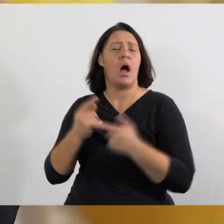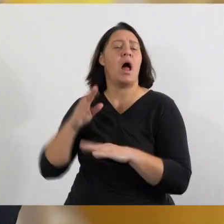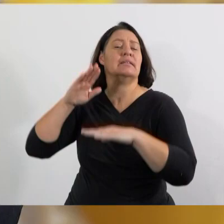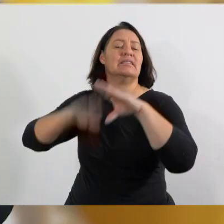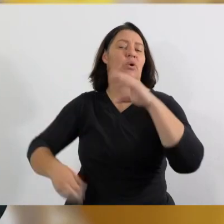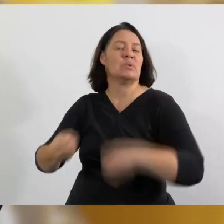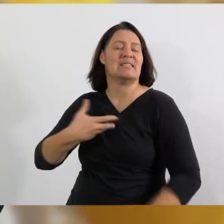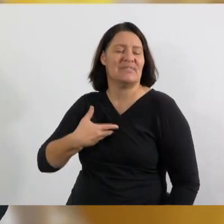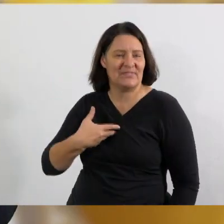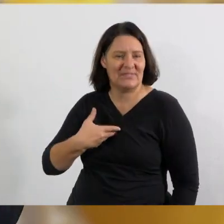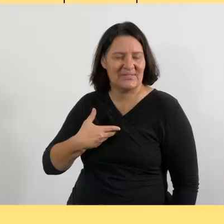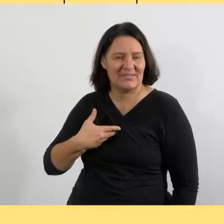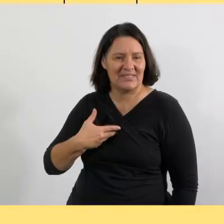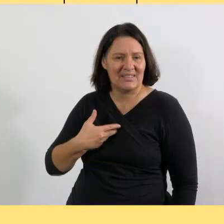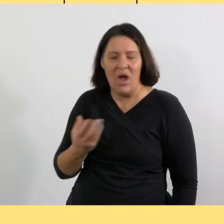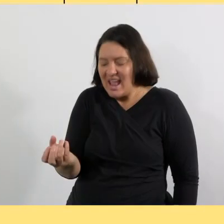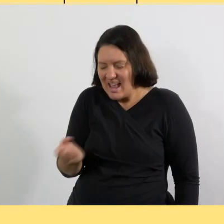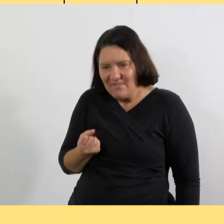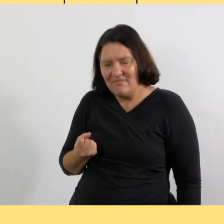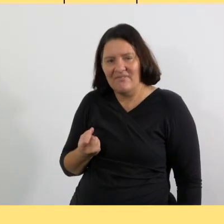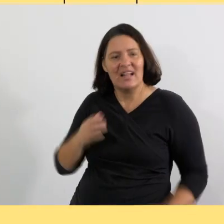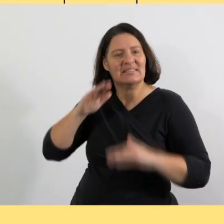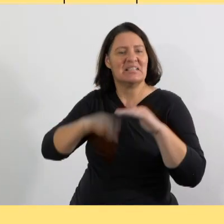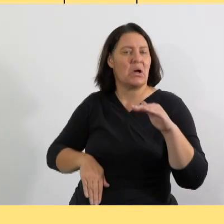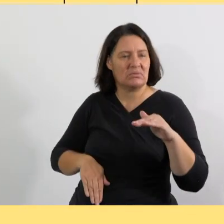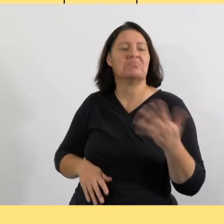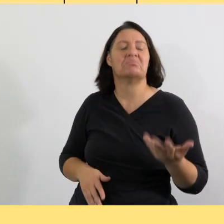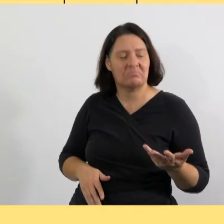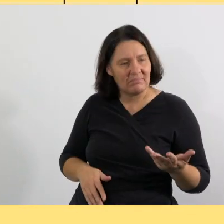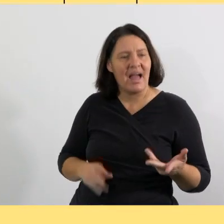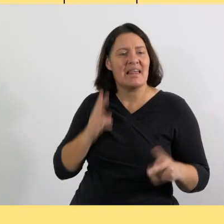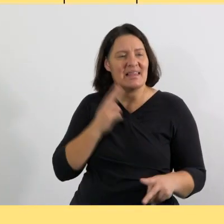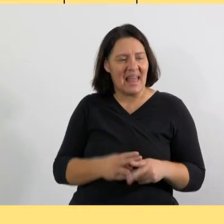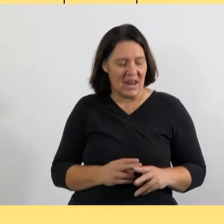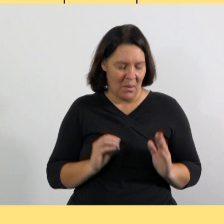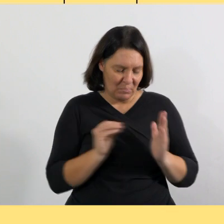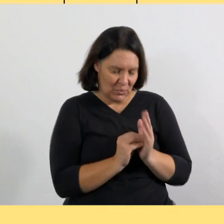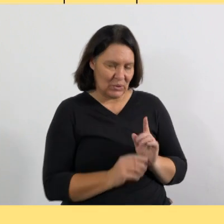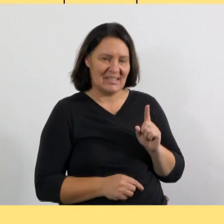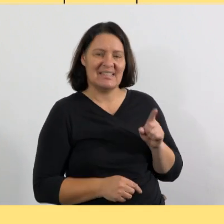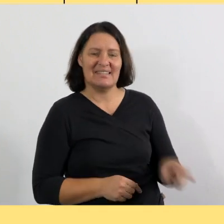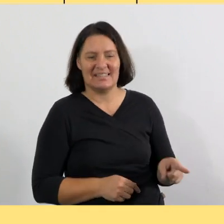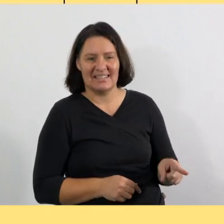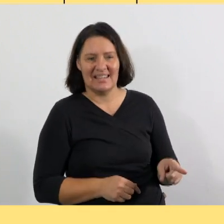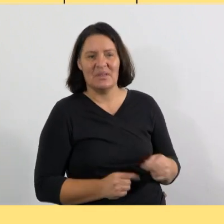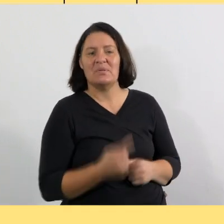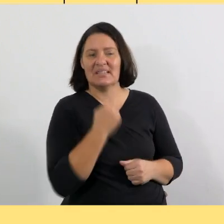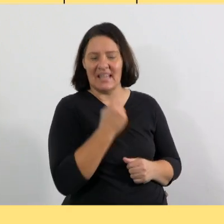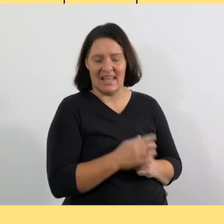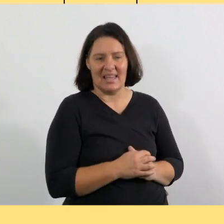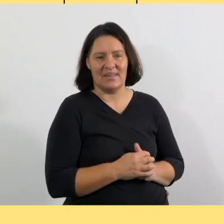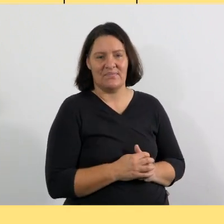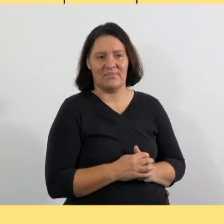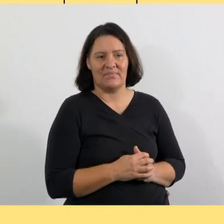discount. So we received some discount. Discount received. I should then be able to record that. And I'll come